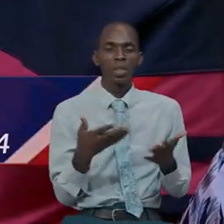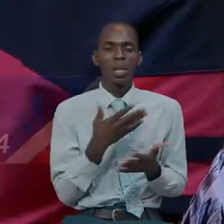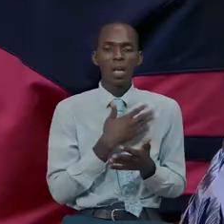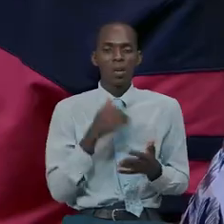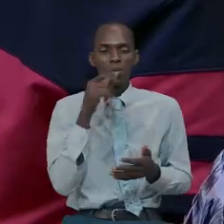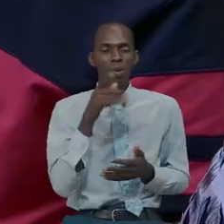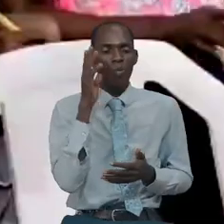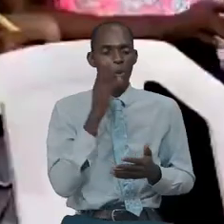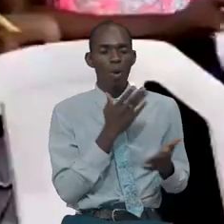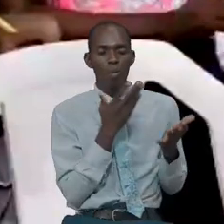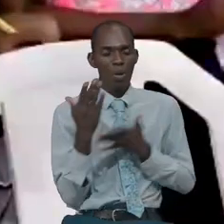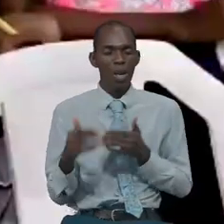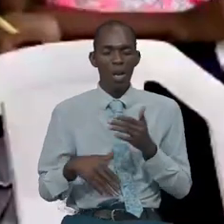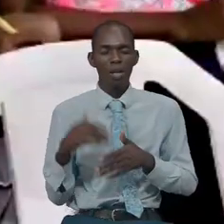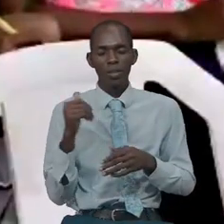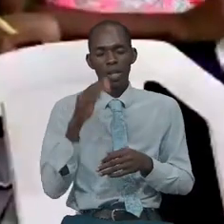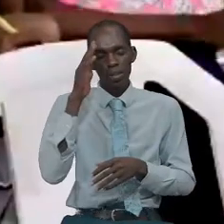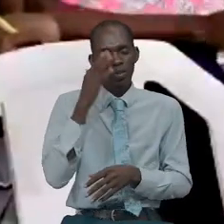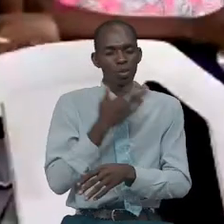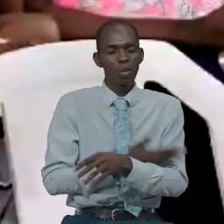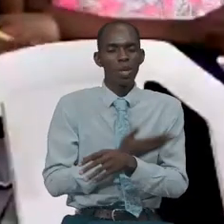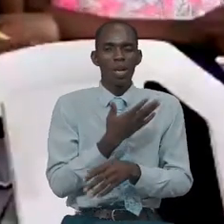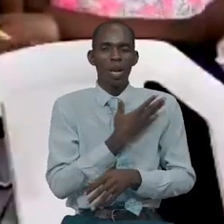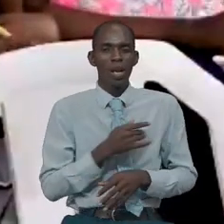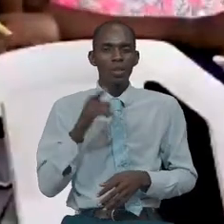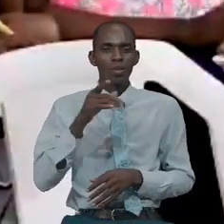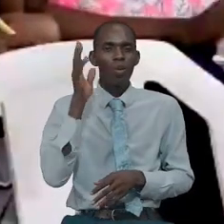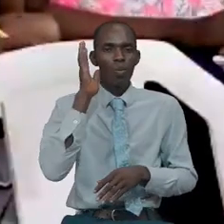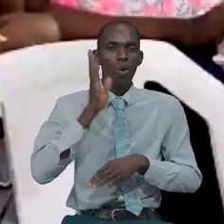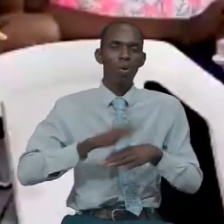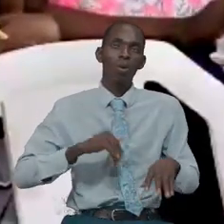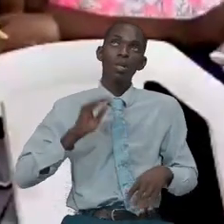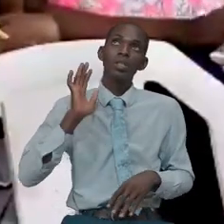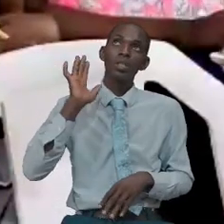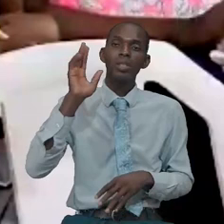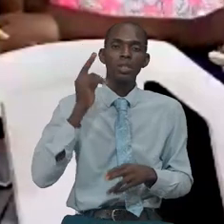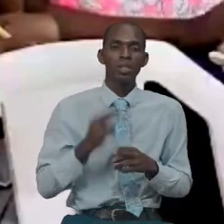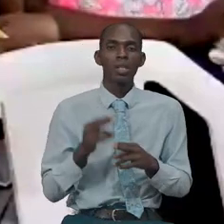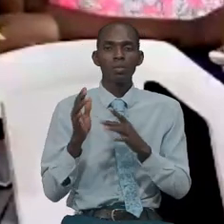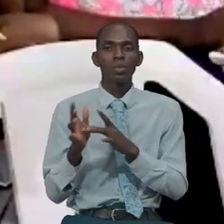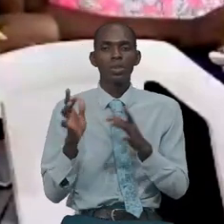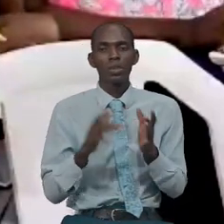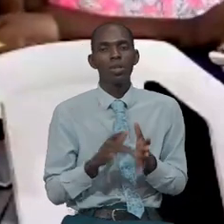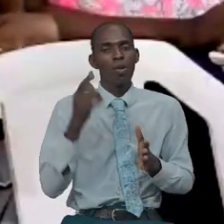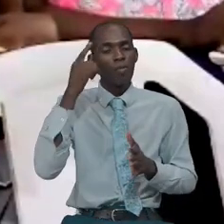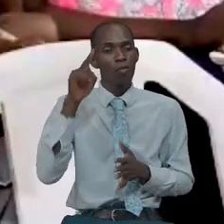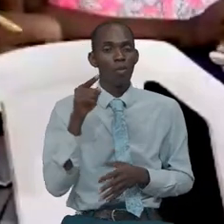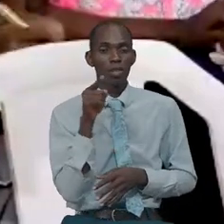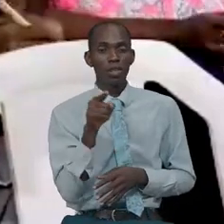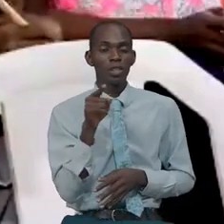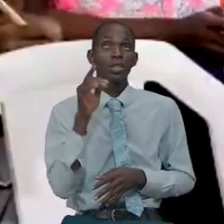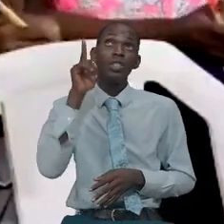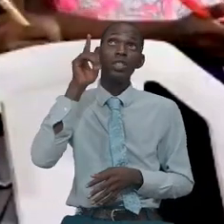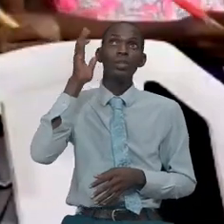shall bring forth a son, and thou shalt call his name Jesus, for he shall